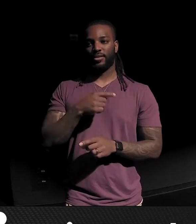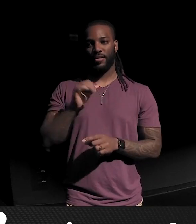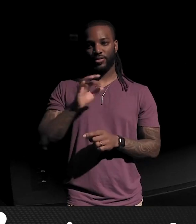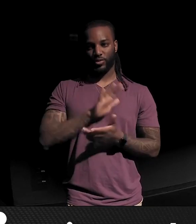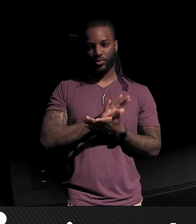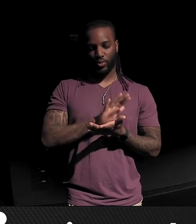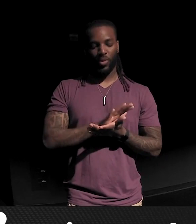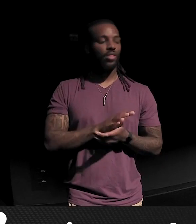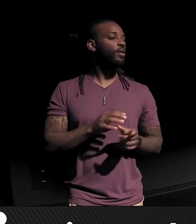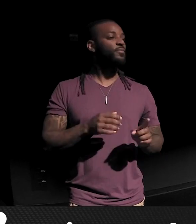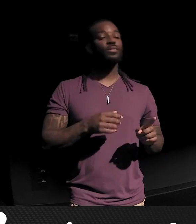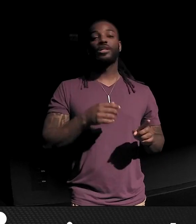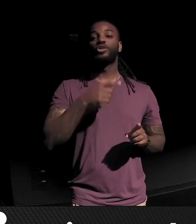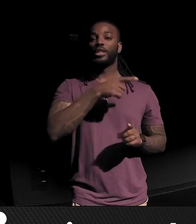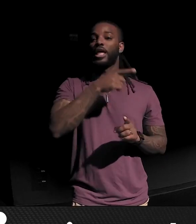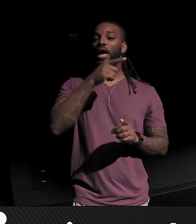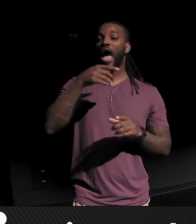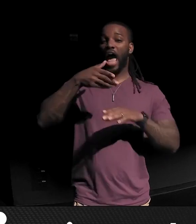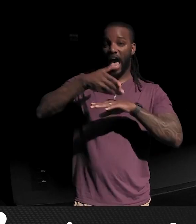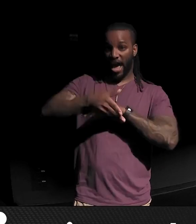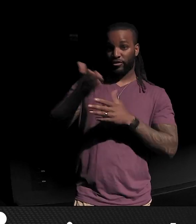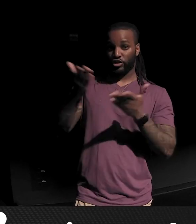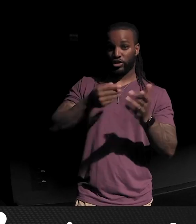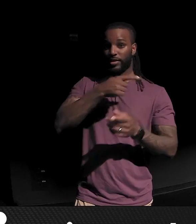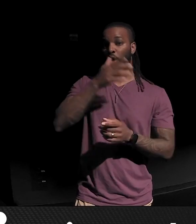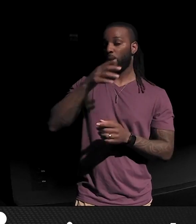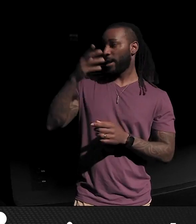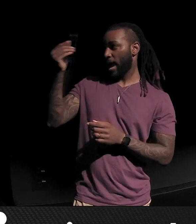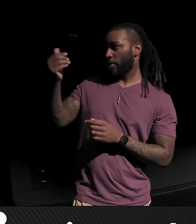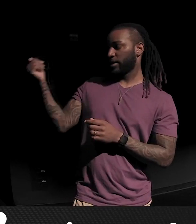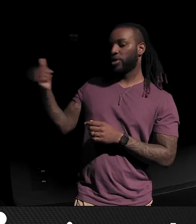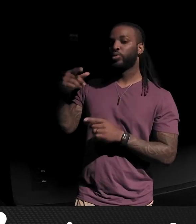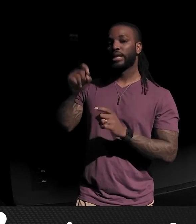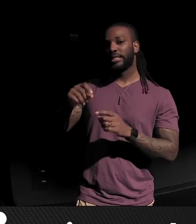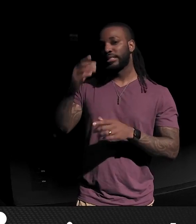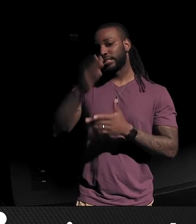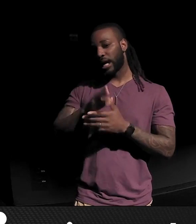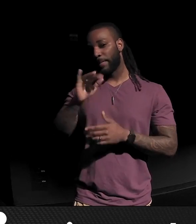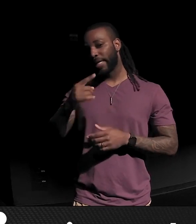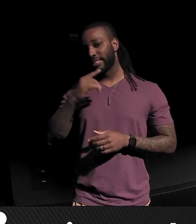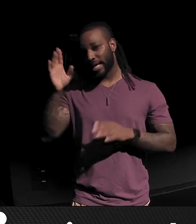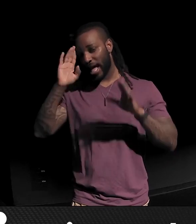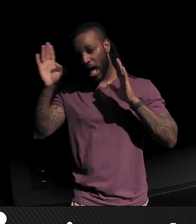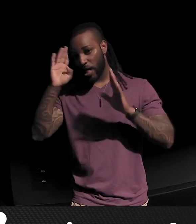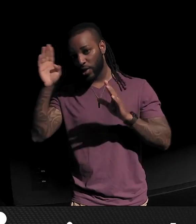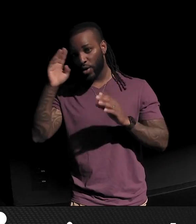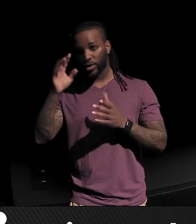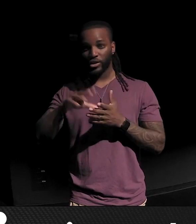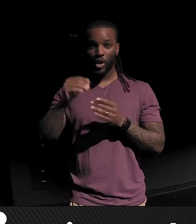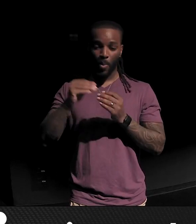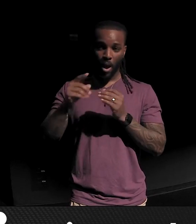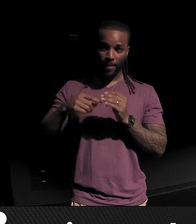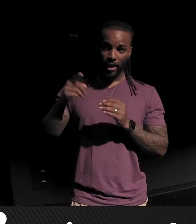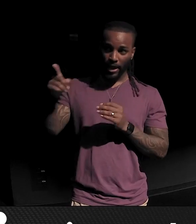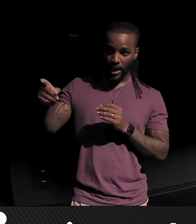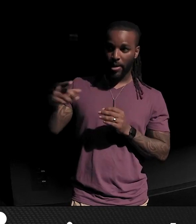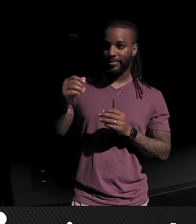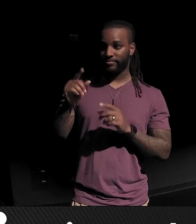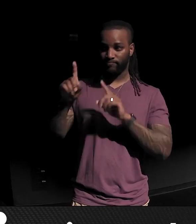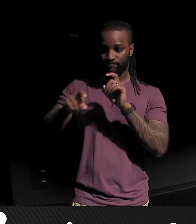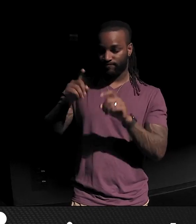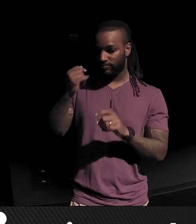Card, will be out in the atrium after services, so I hope you'll drop by and say hello and get to know him and avail yourself of that